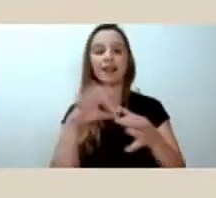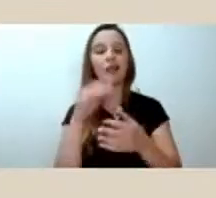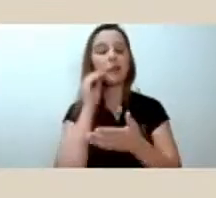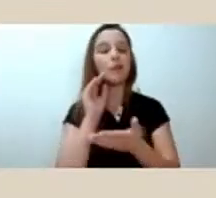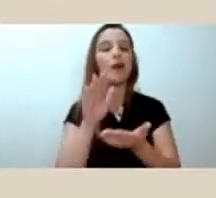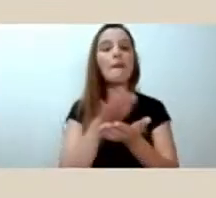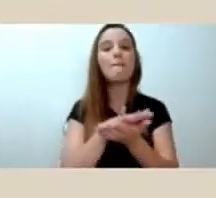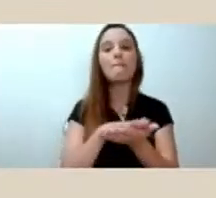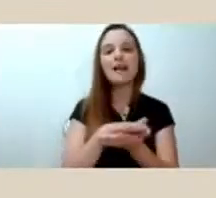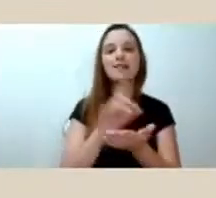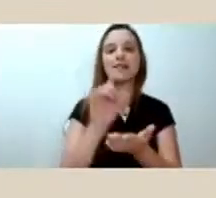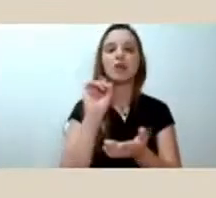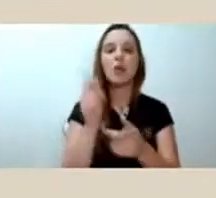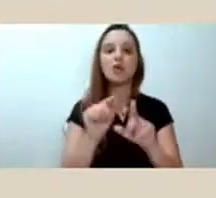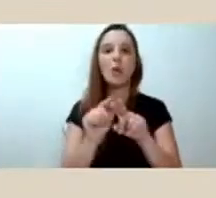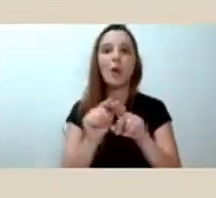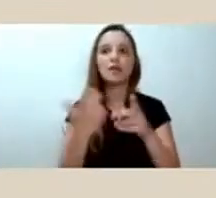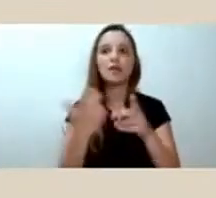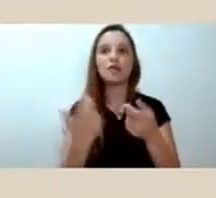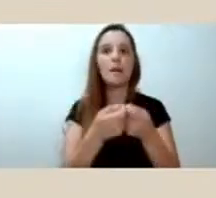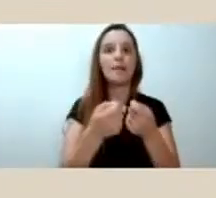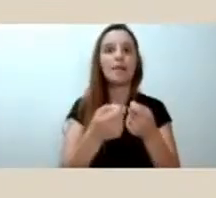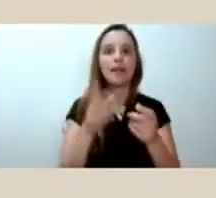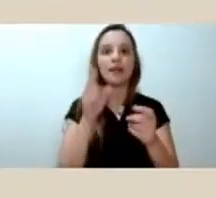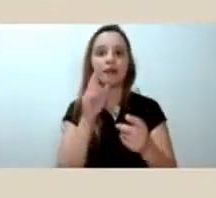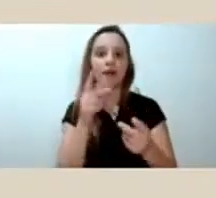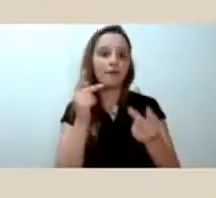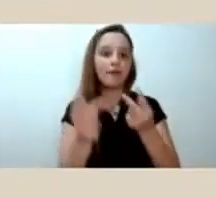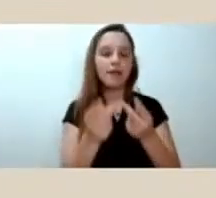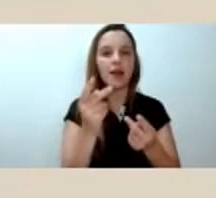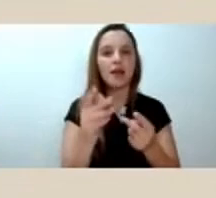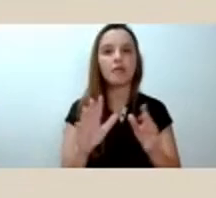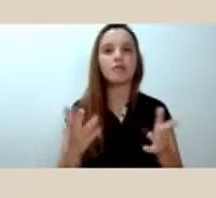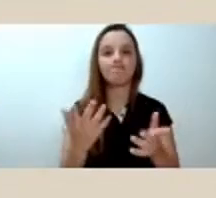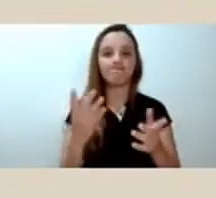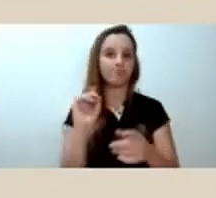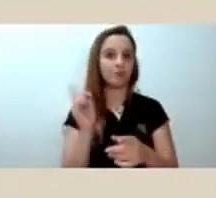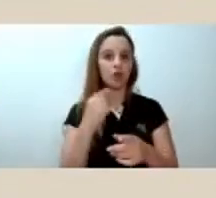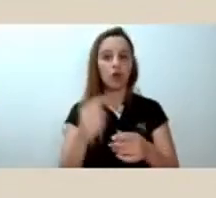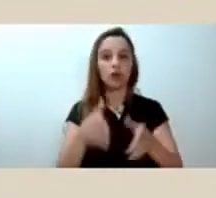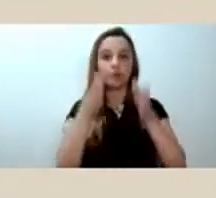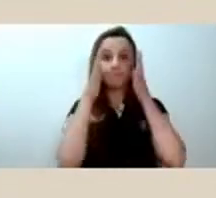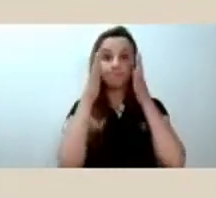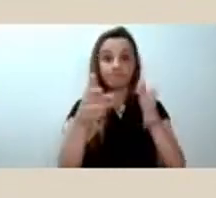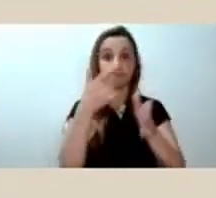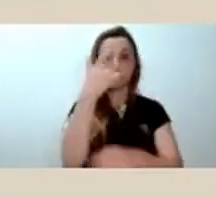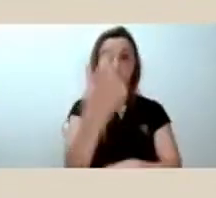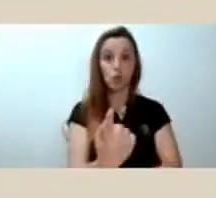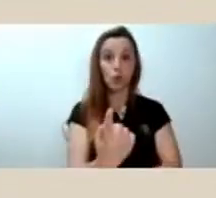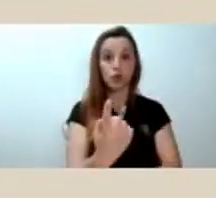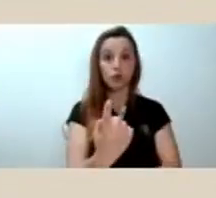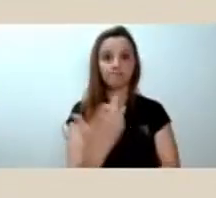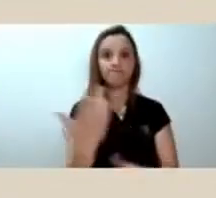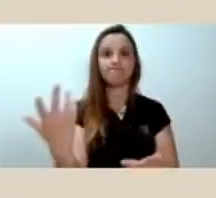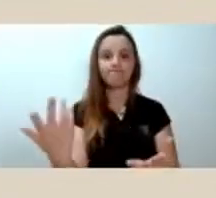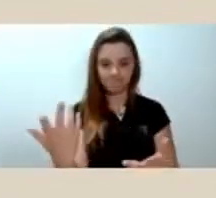measuring, right? So it might seem that because we're focusing on, individuals, asking kids questions,